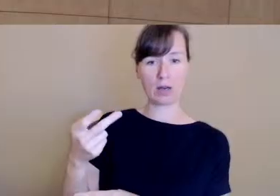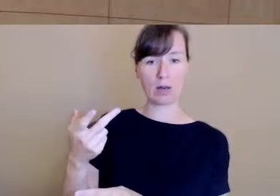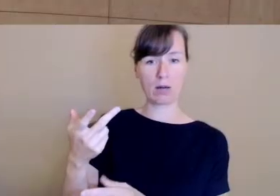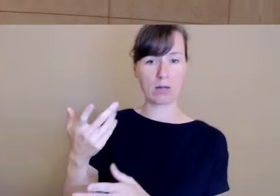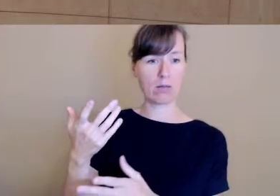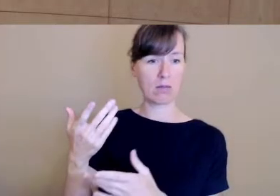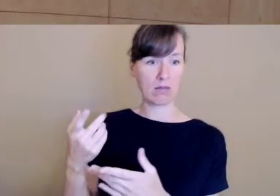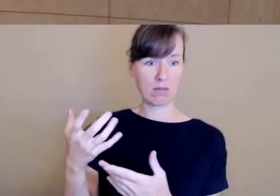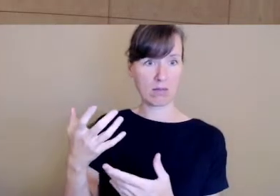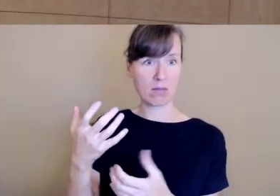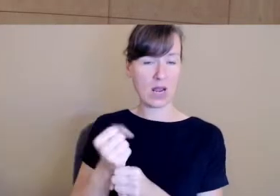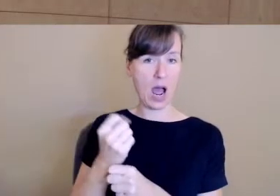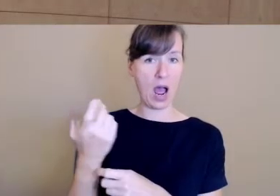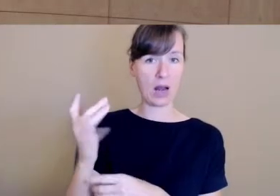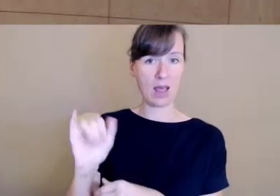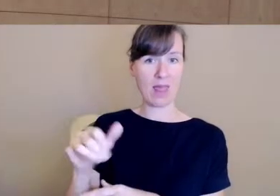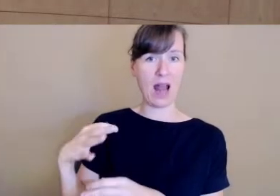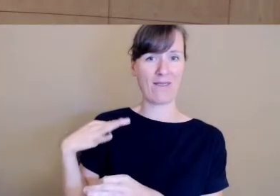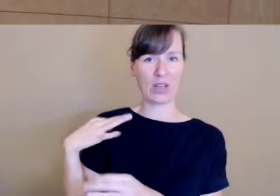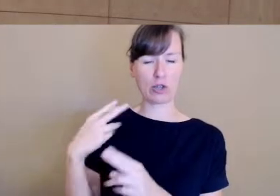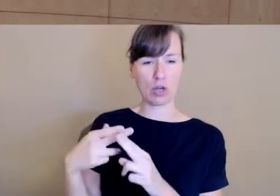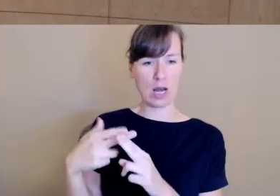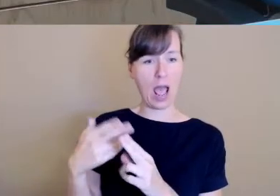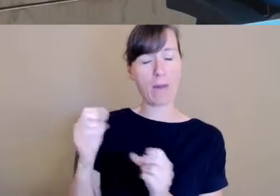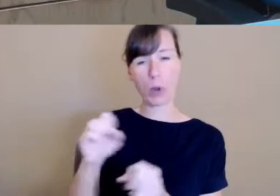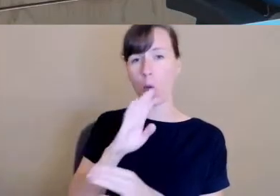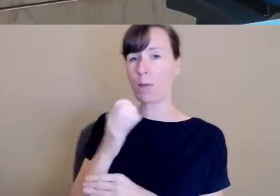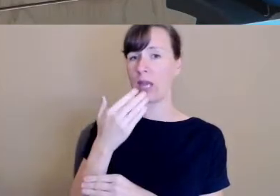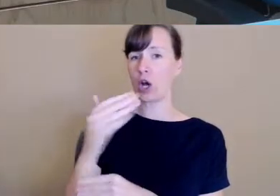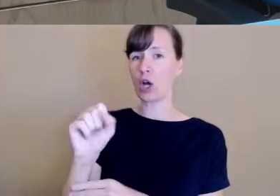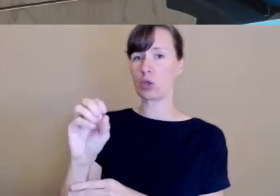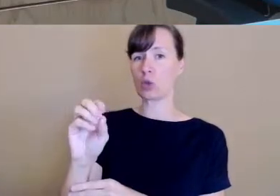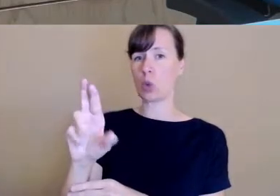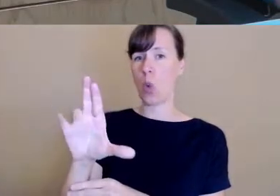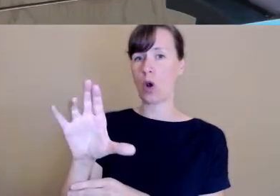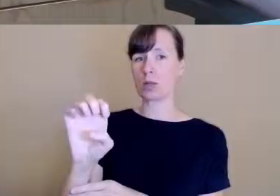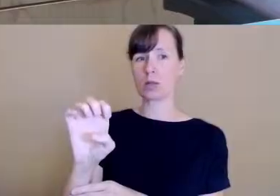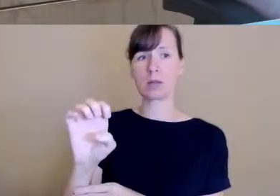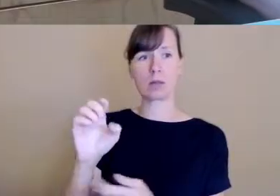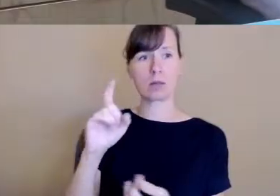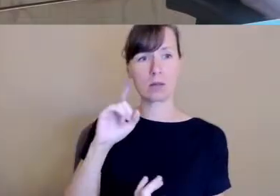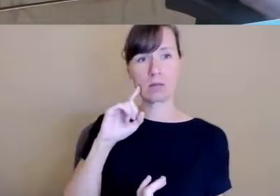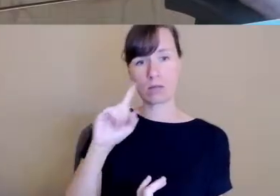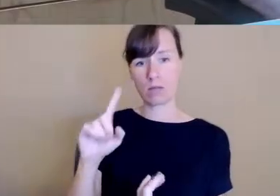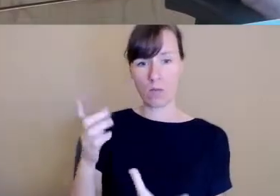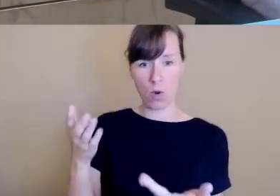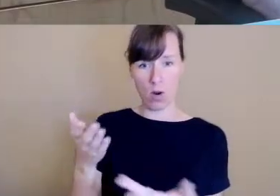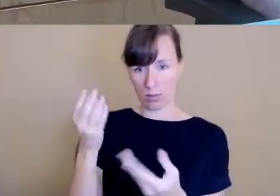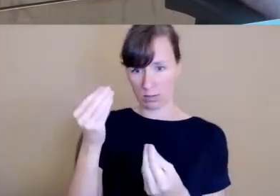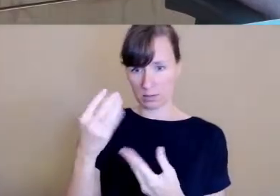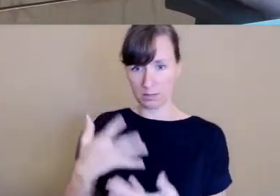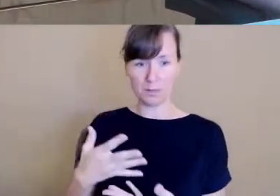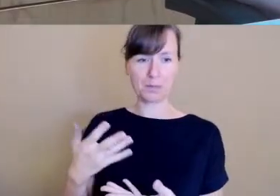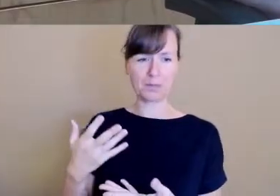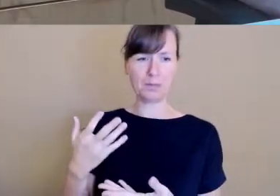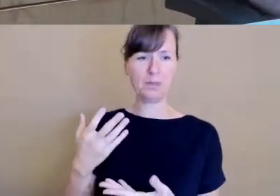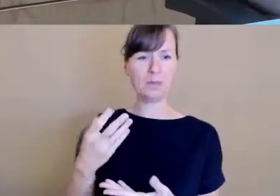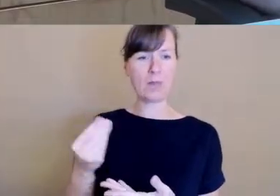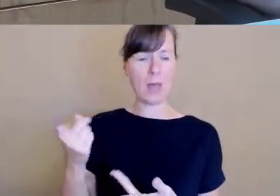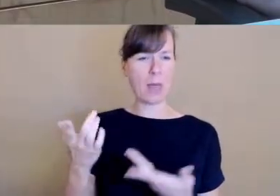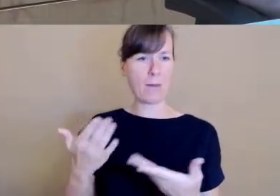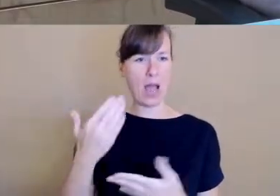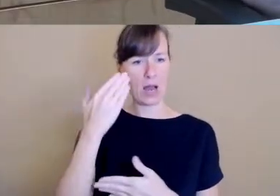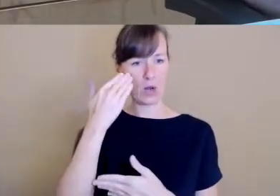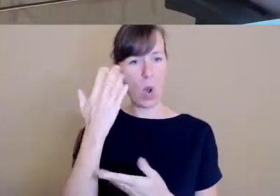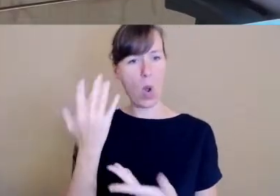good source, and we have an amazing source standing before us that might know as well. But I definitely, can you